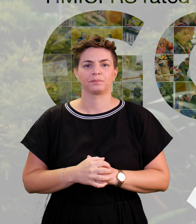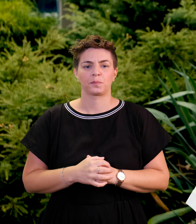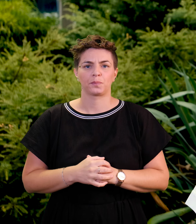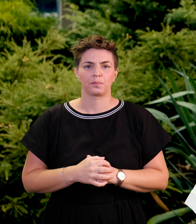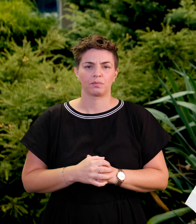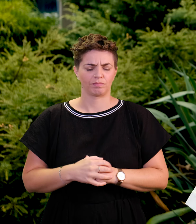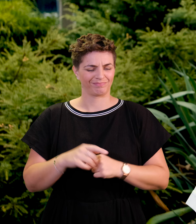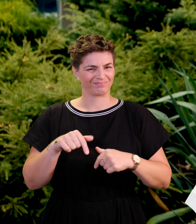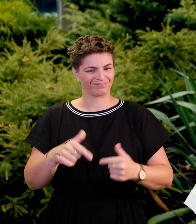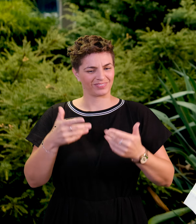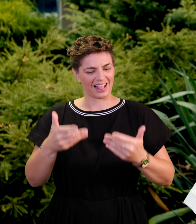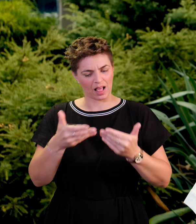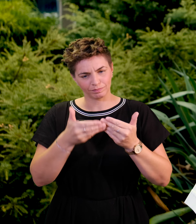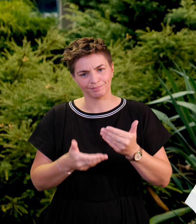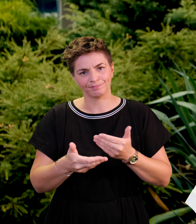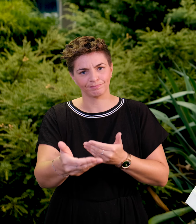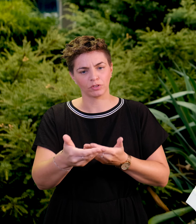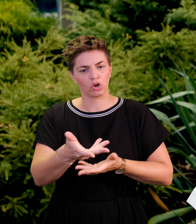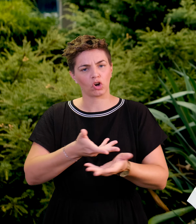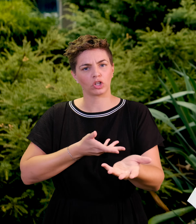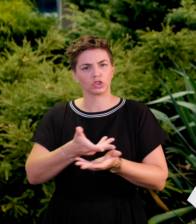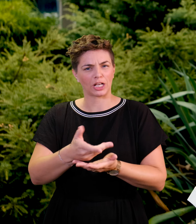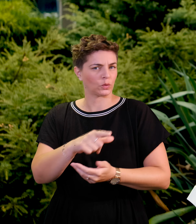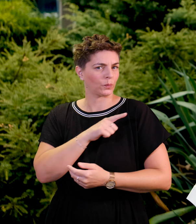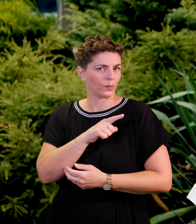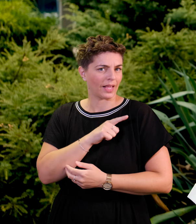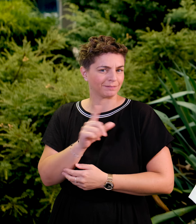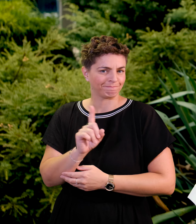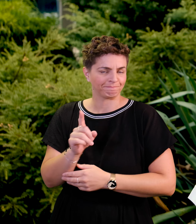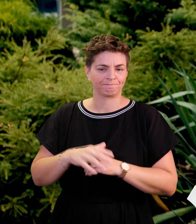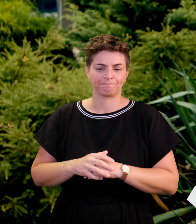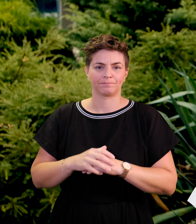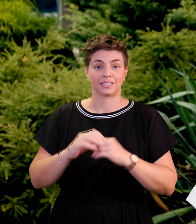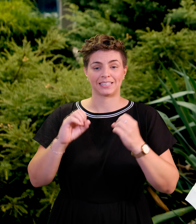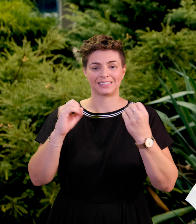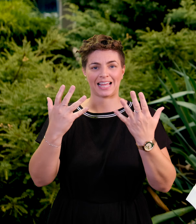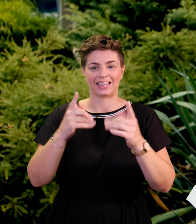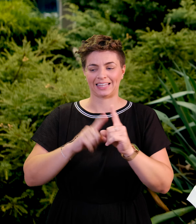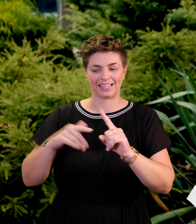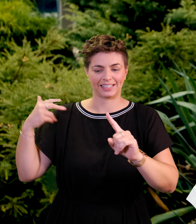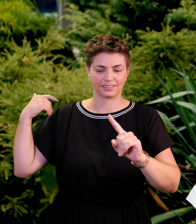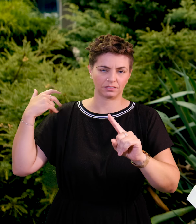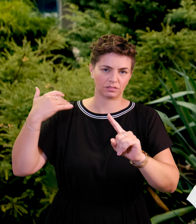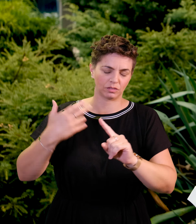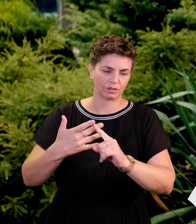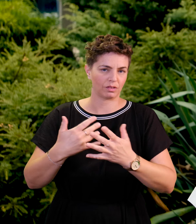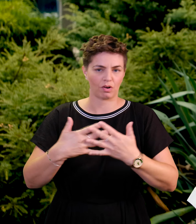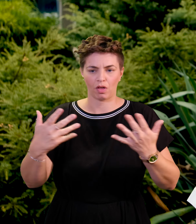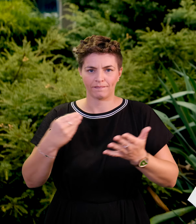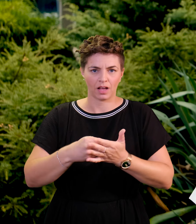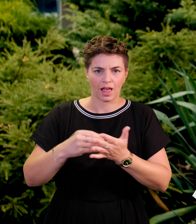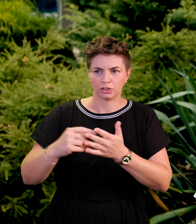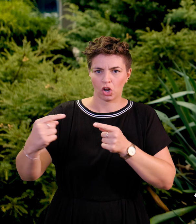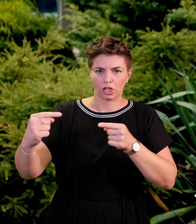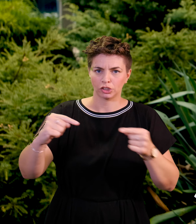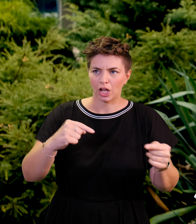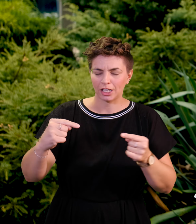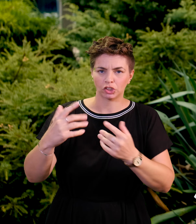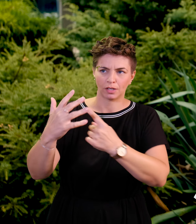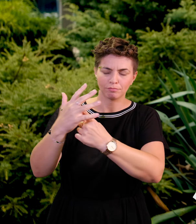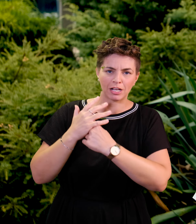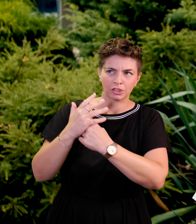What has generated this public consultation? We have had for over a decade financial challenges and those challenges